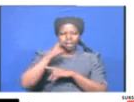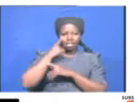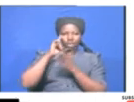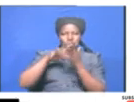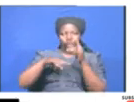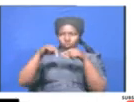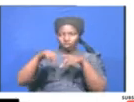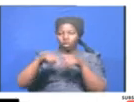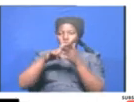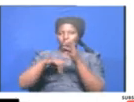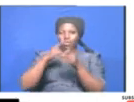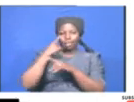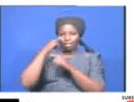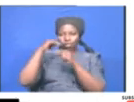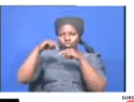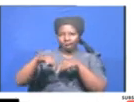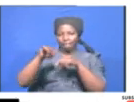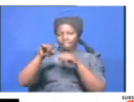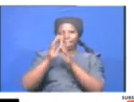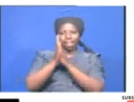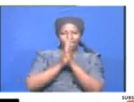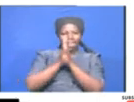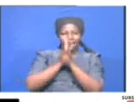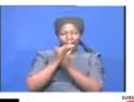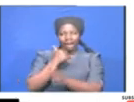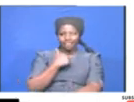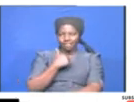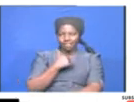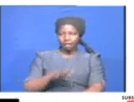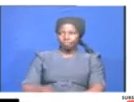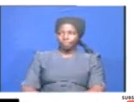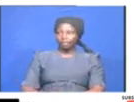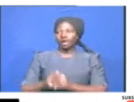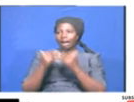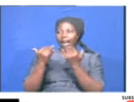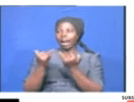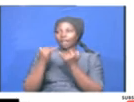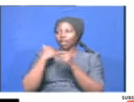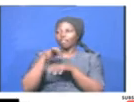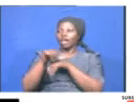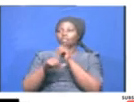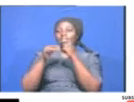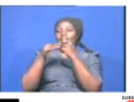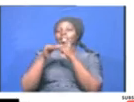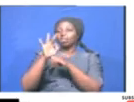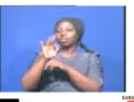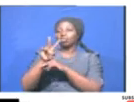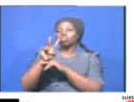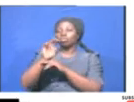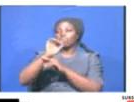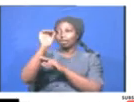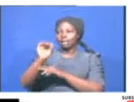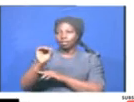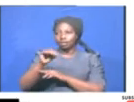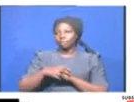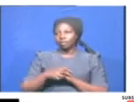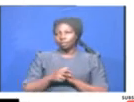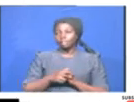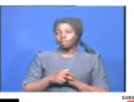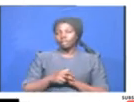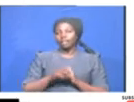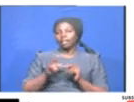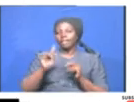seeing today is quite interesting. Mm-hmm. Currently, we are at about 82%. Mm-hmm. The very first